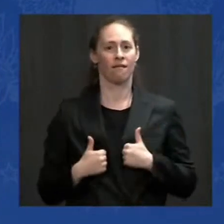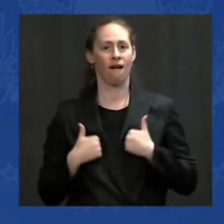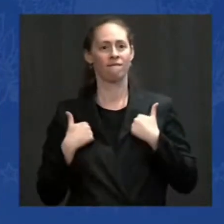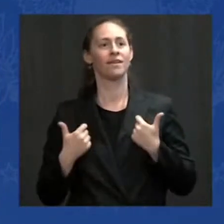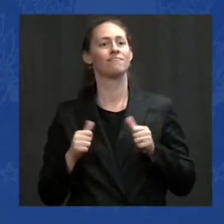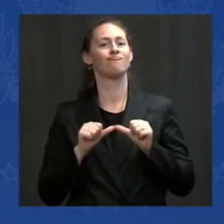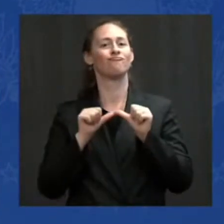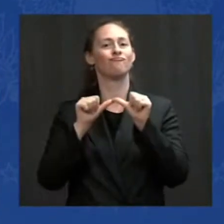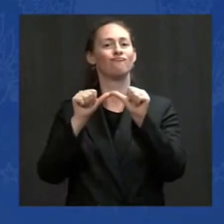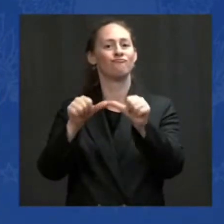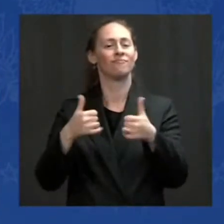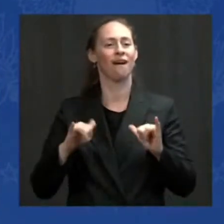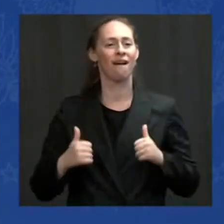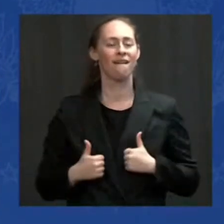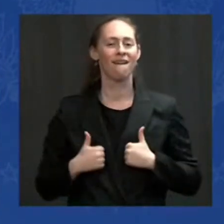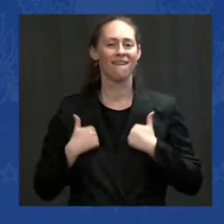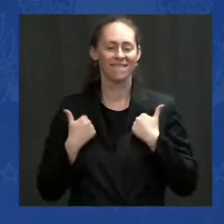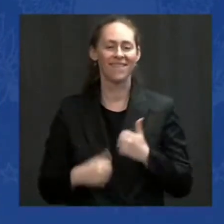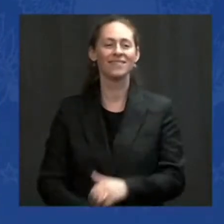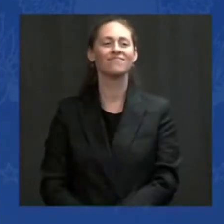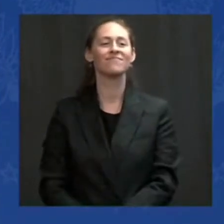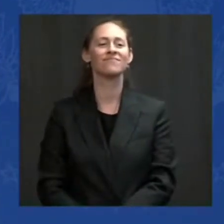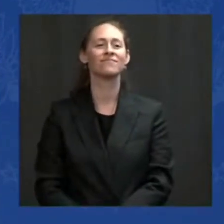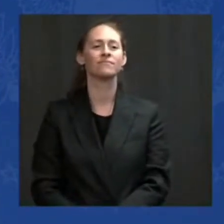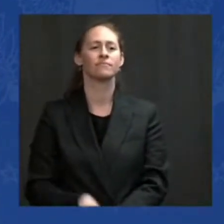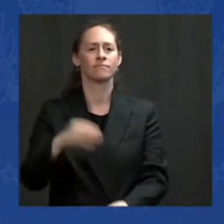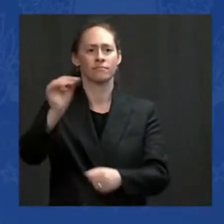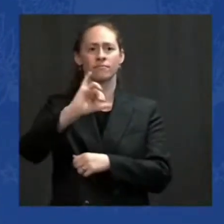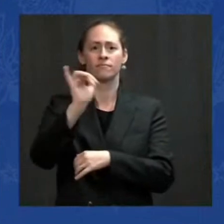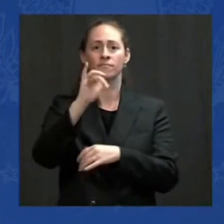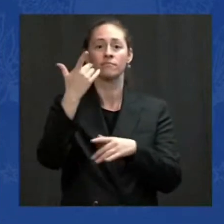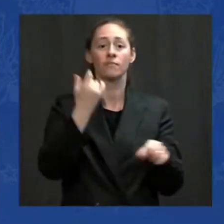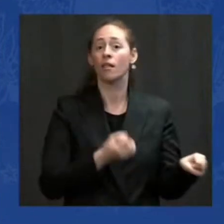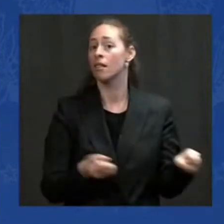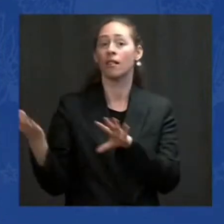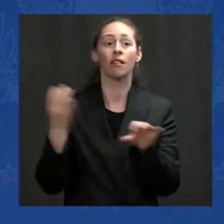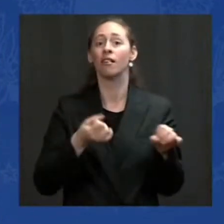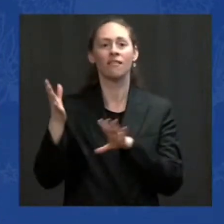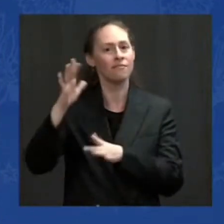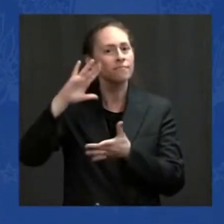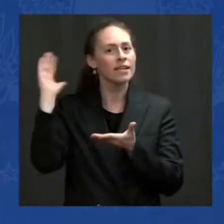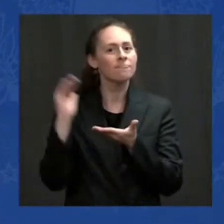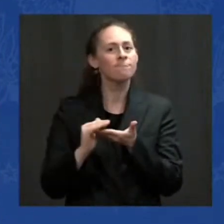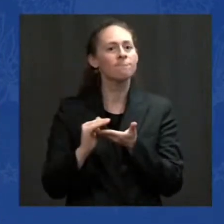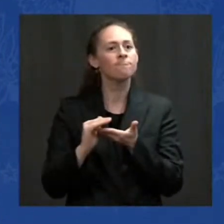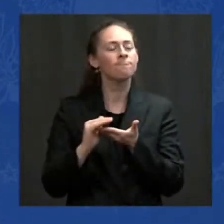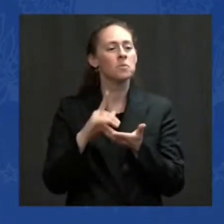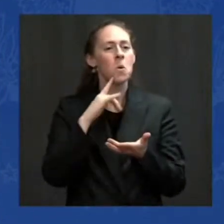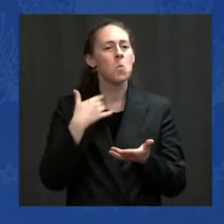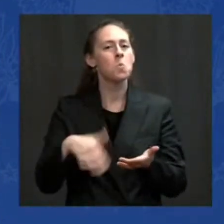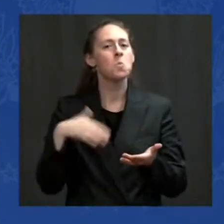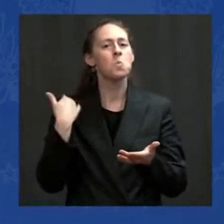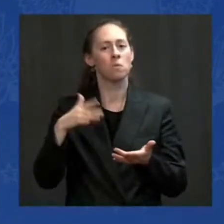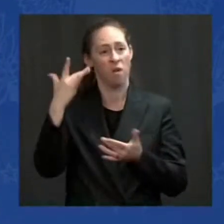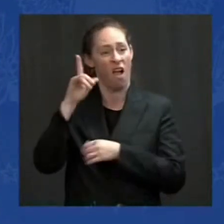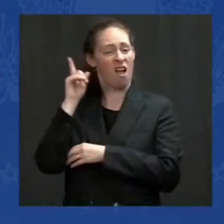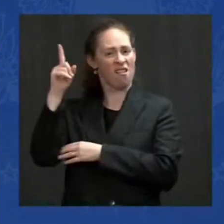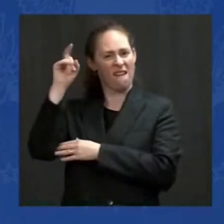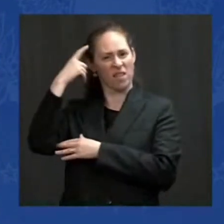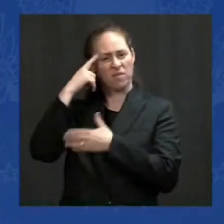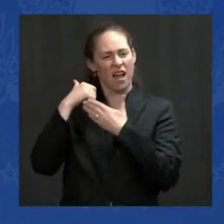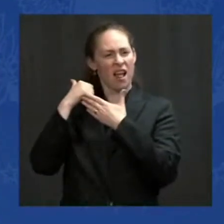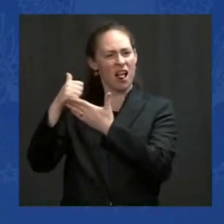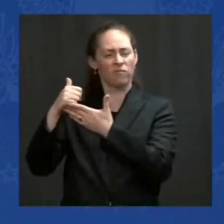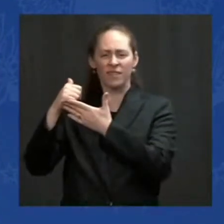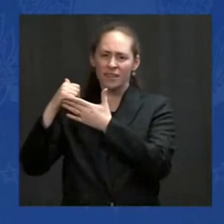450,000 hospitalizations. This is further evidence that our whole-of-government strategy is working and has prevented